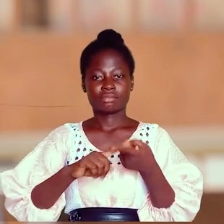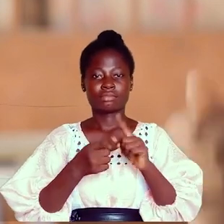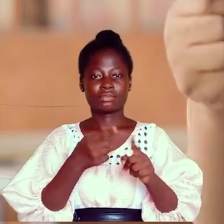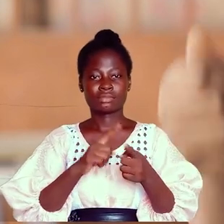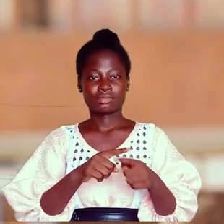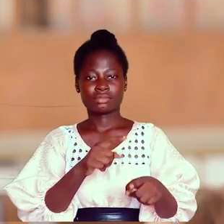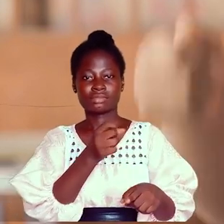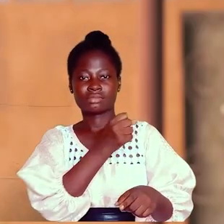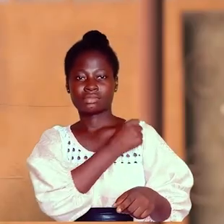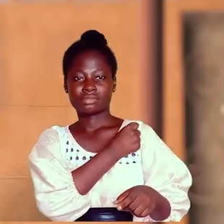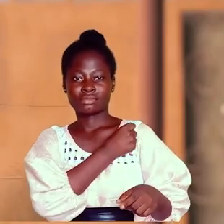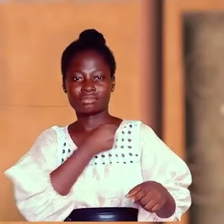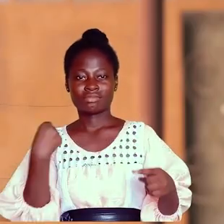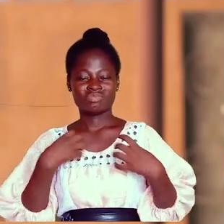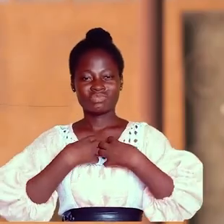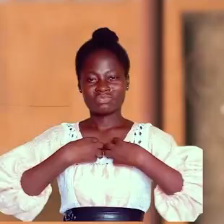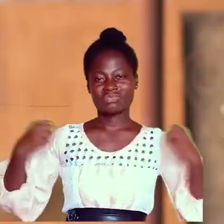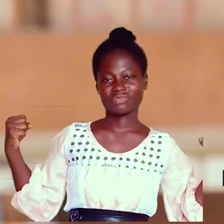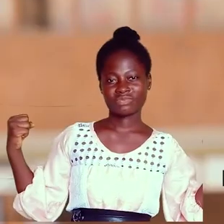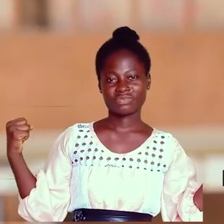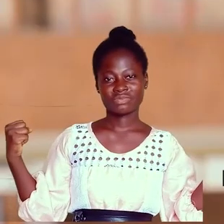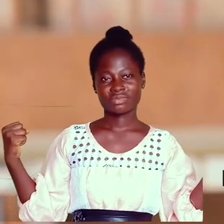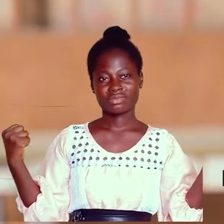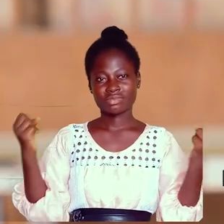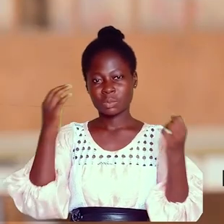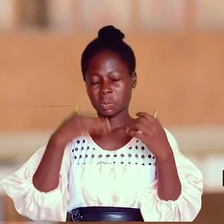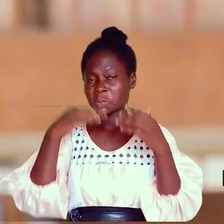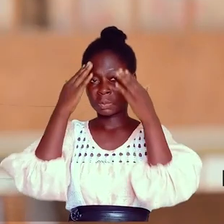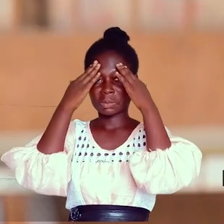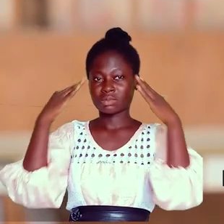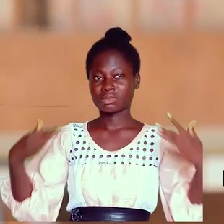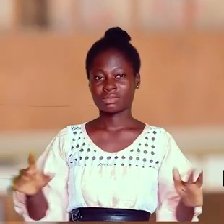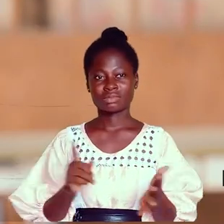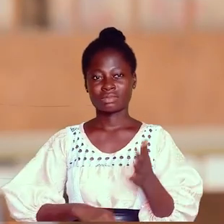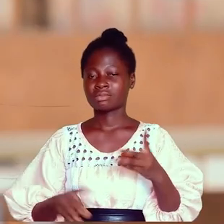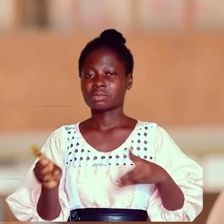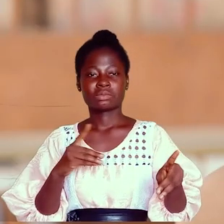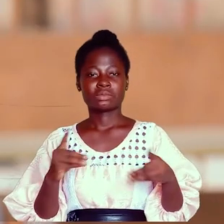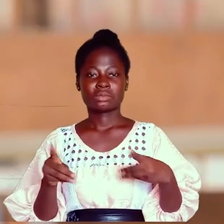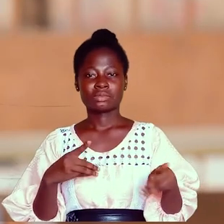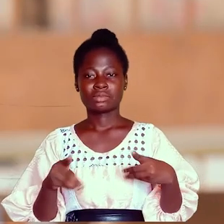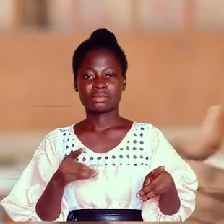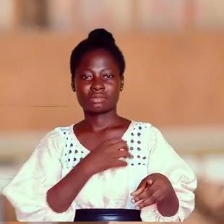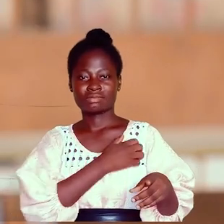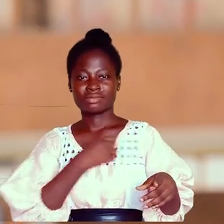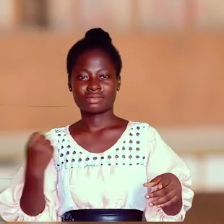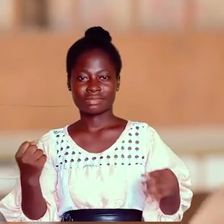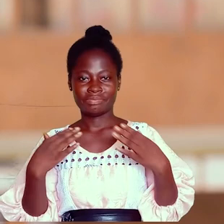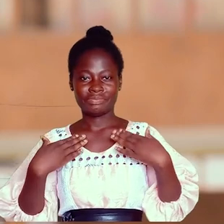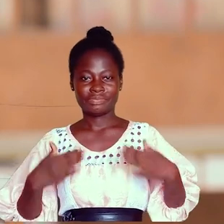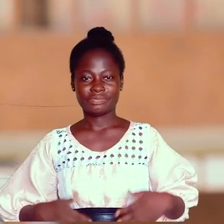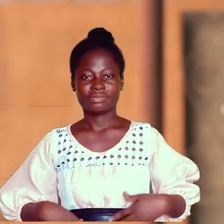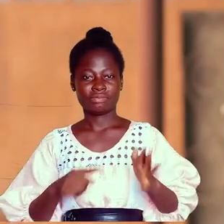of my colleagues just hold my dress and tear it. I don't know what to do at the moment because he has torn part of the dress and part of